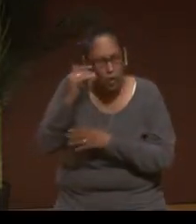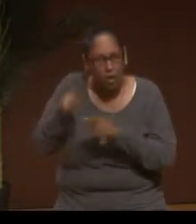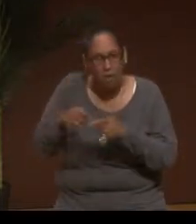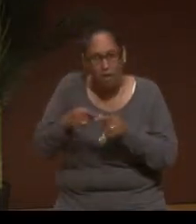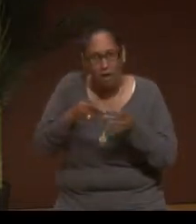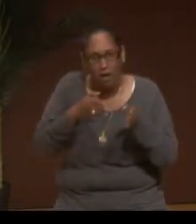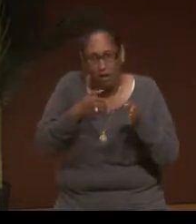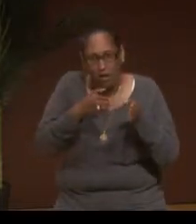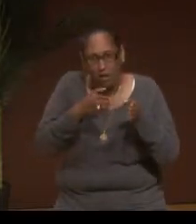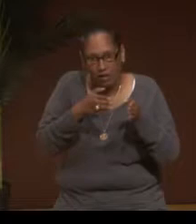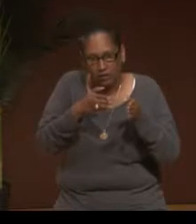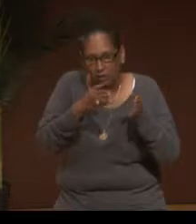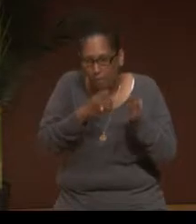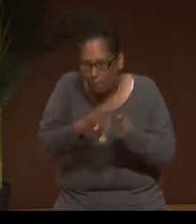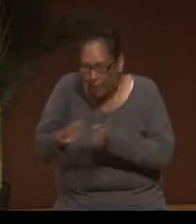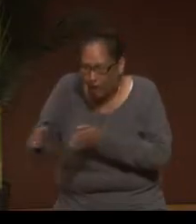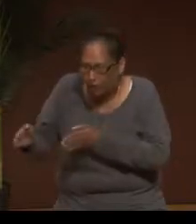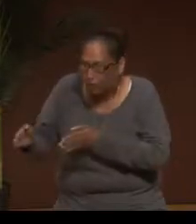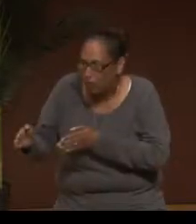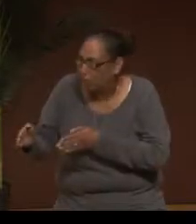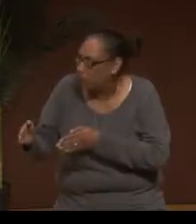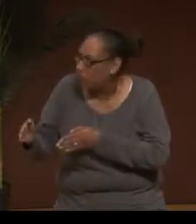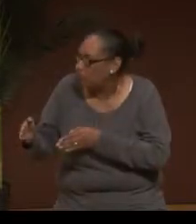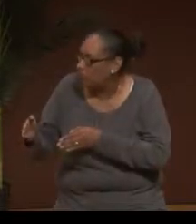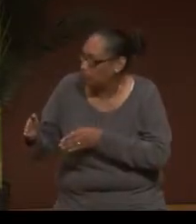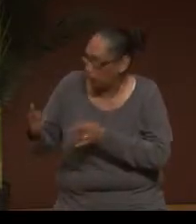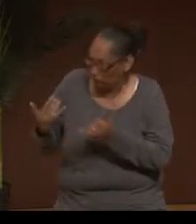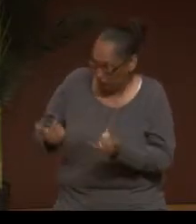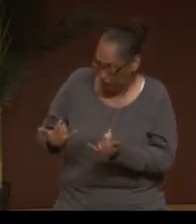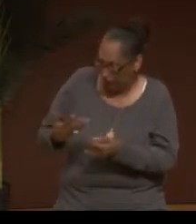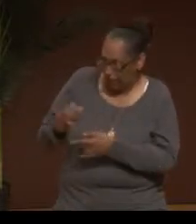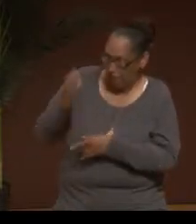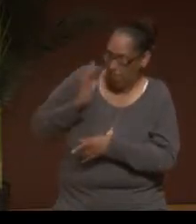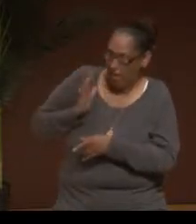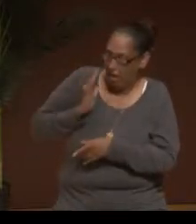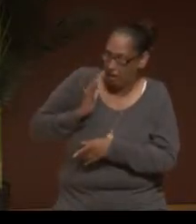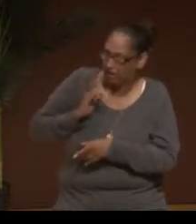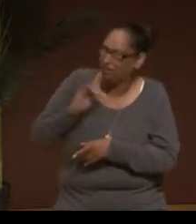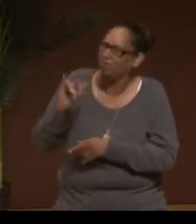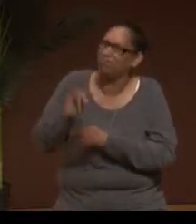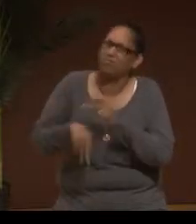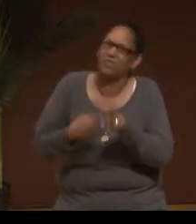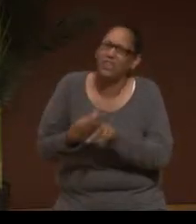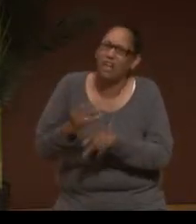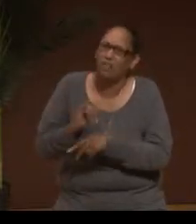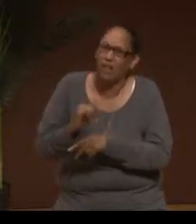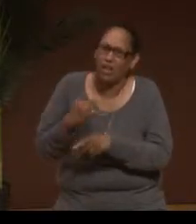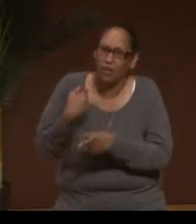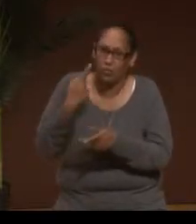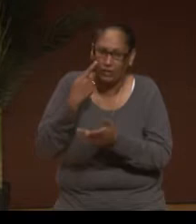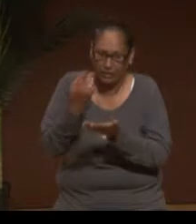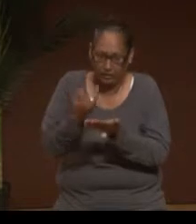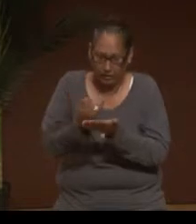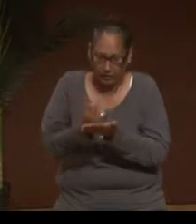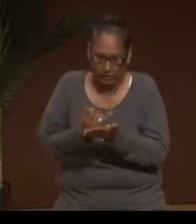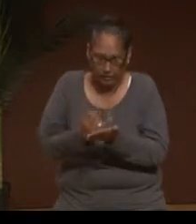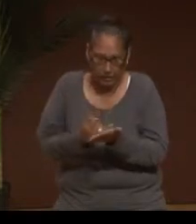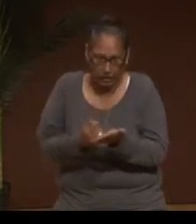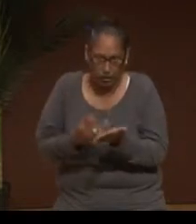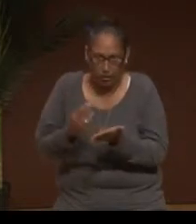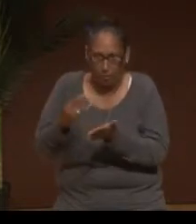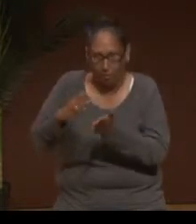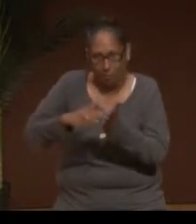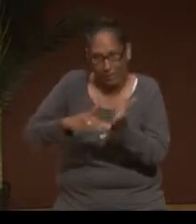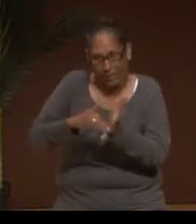genetic variation in this region, both today and in the past. It's kind of like we've sketched a painting of Caribbean genetic